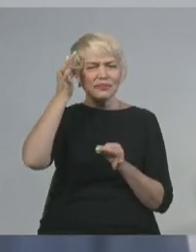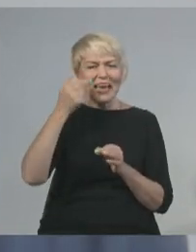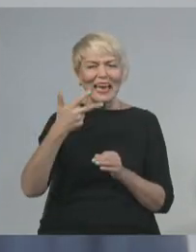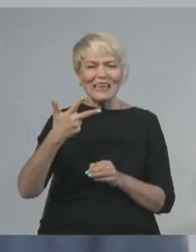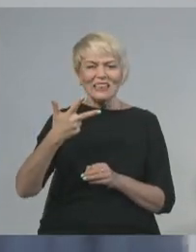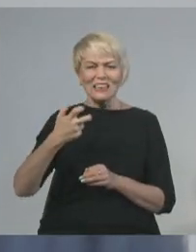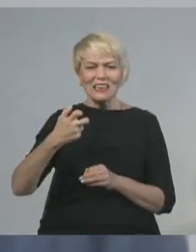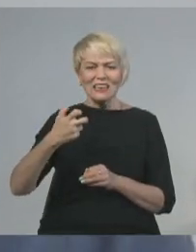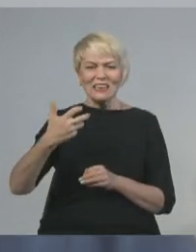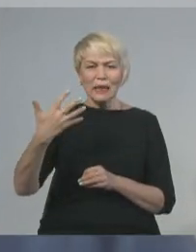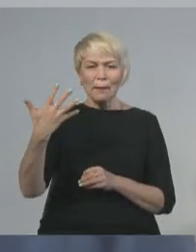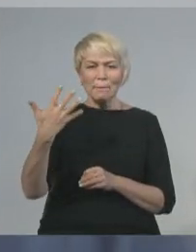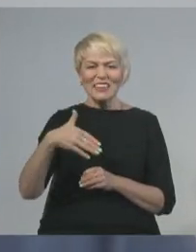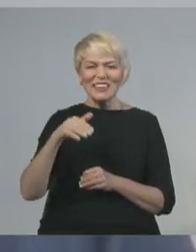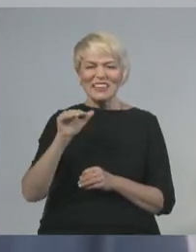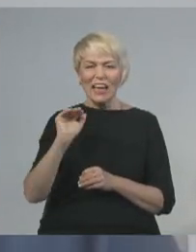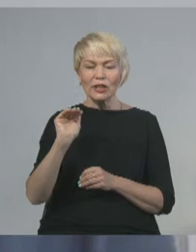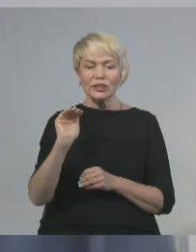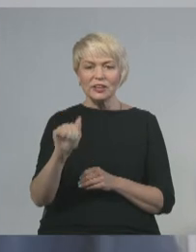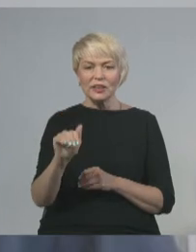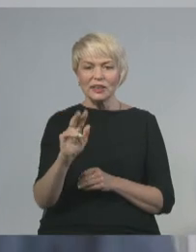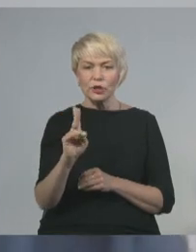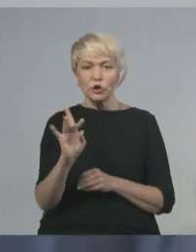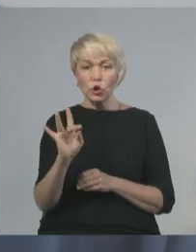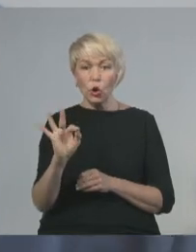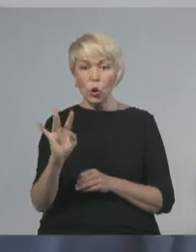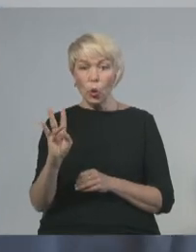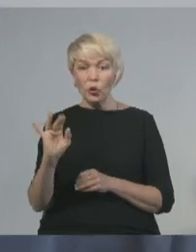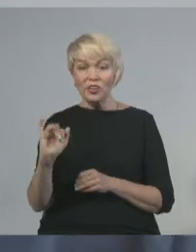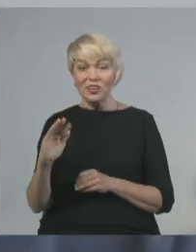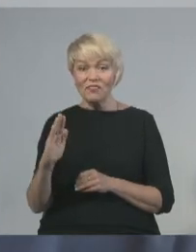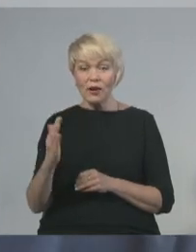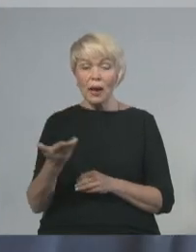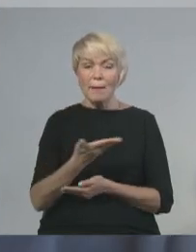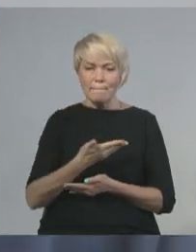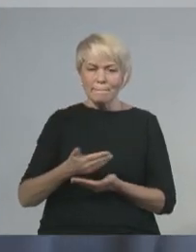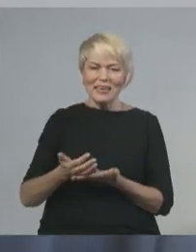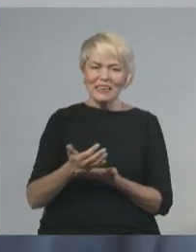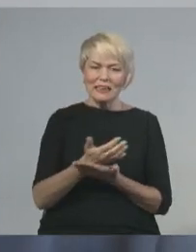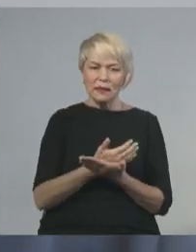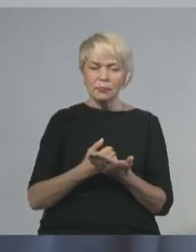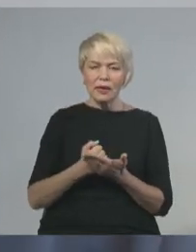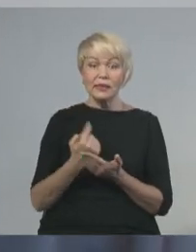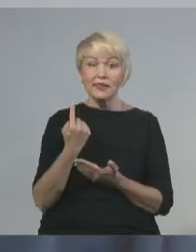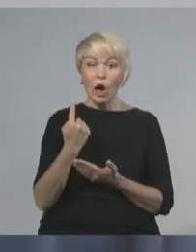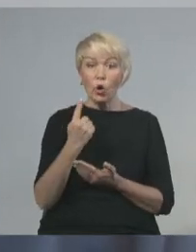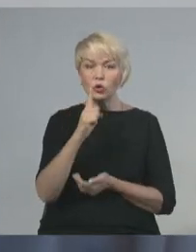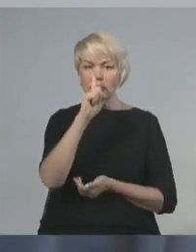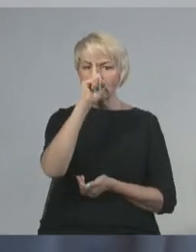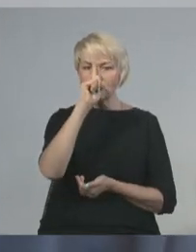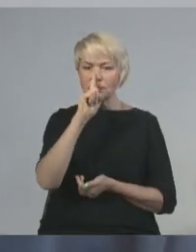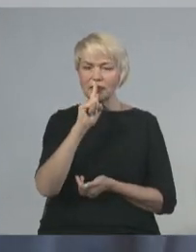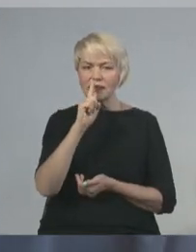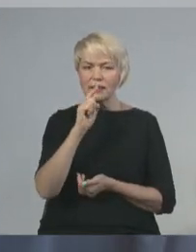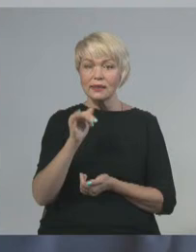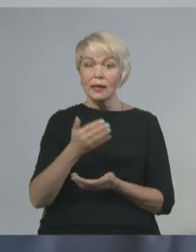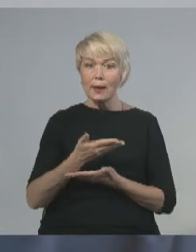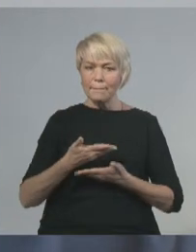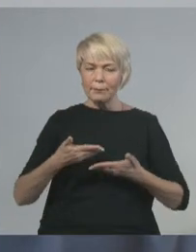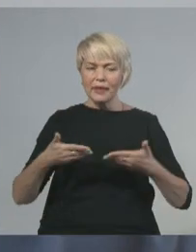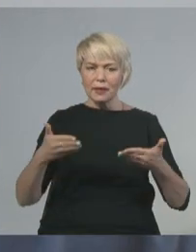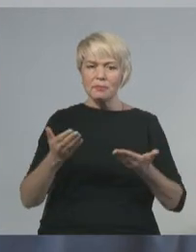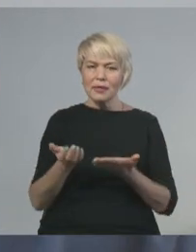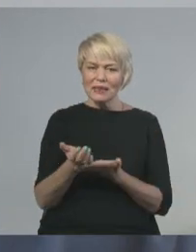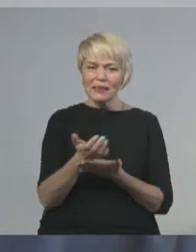something like 13 000 euros and it was running for a month and we raised uh 1 million and